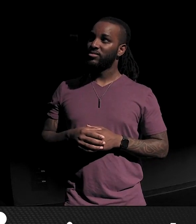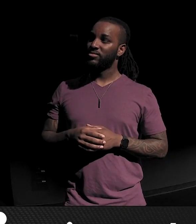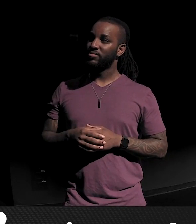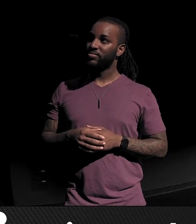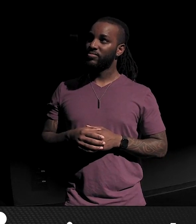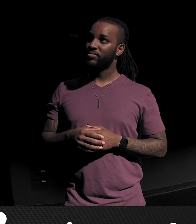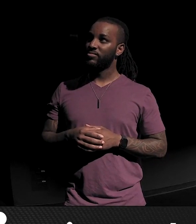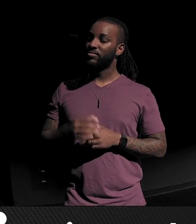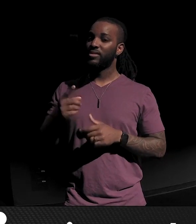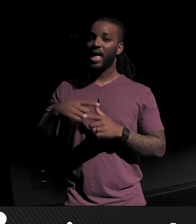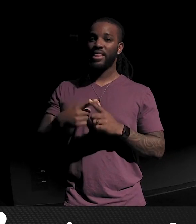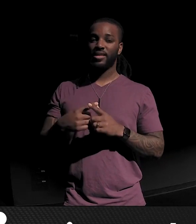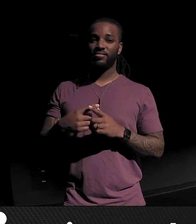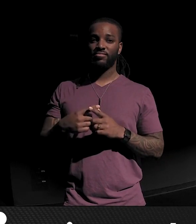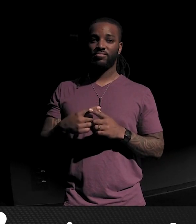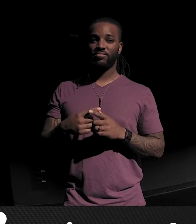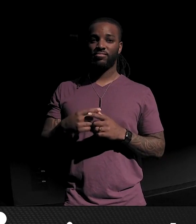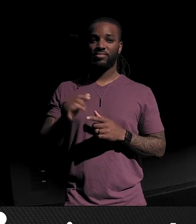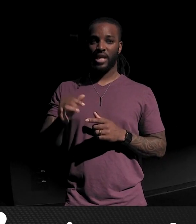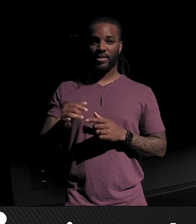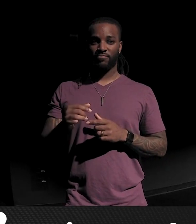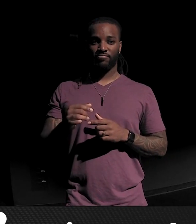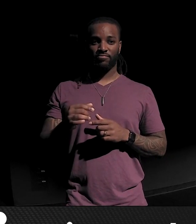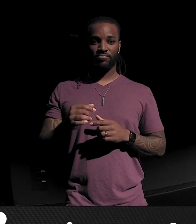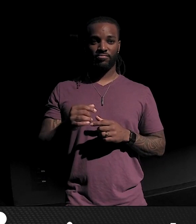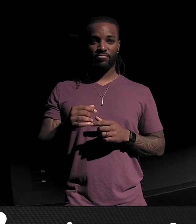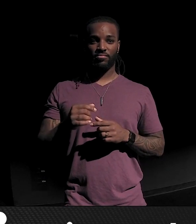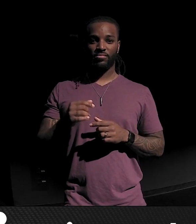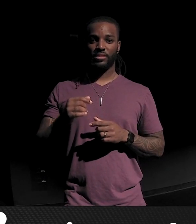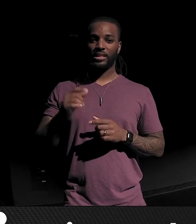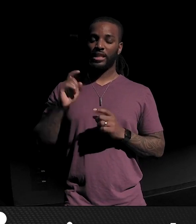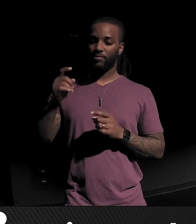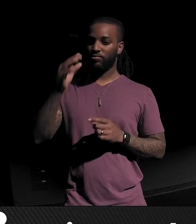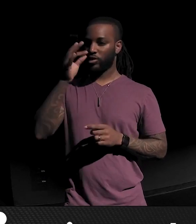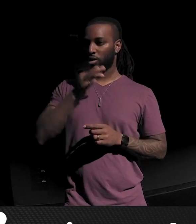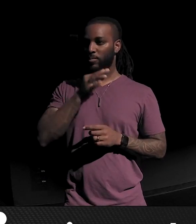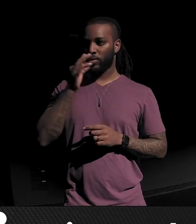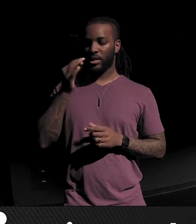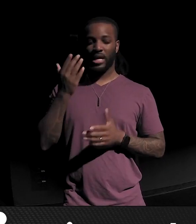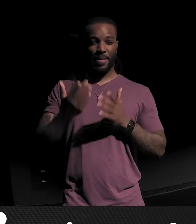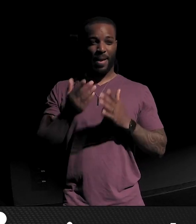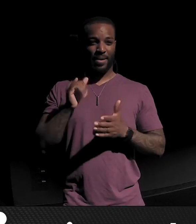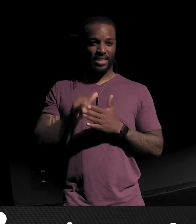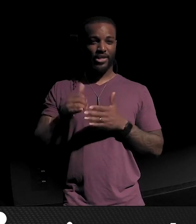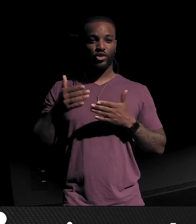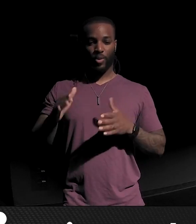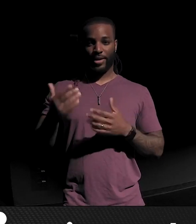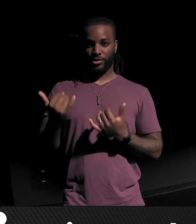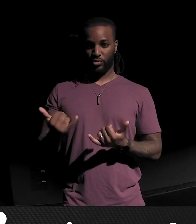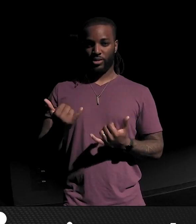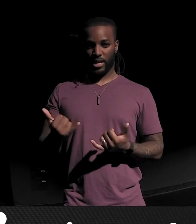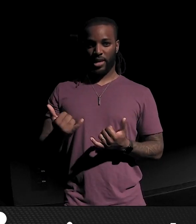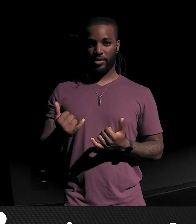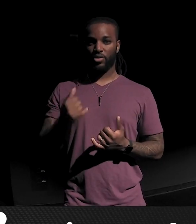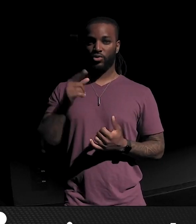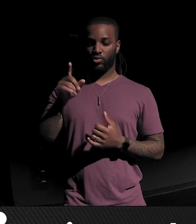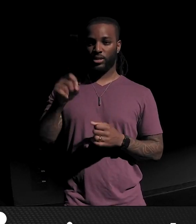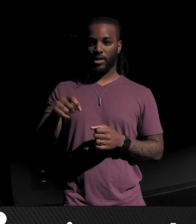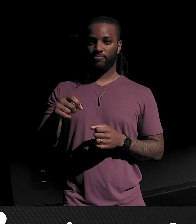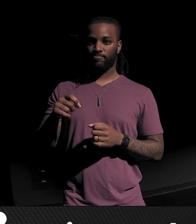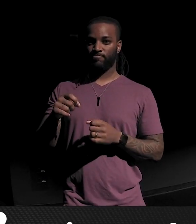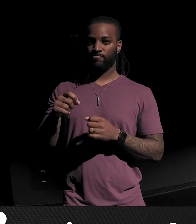And then seal that with your expression of communion. That might be a way today that you can yet continue to